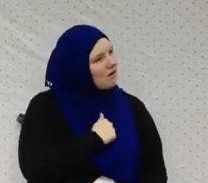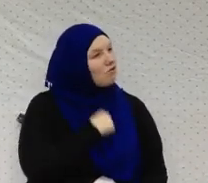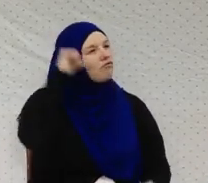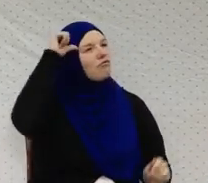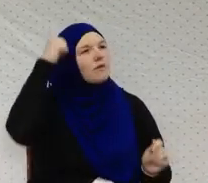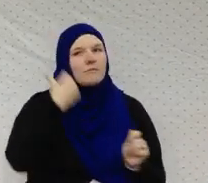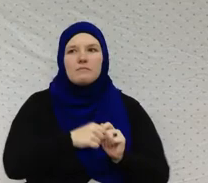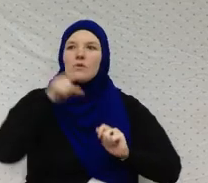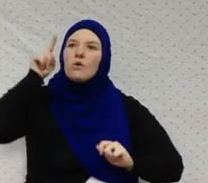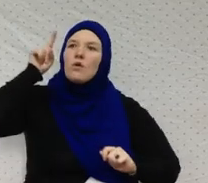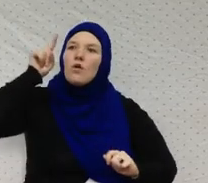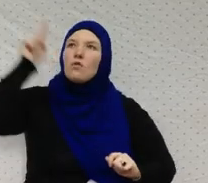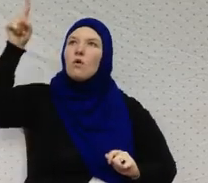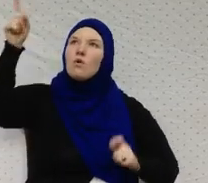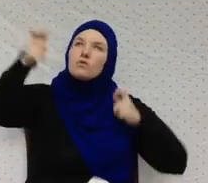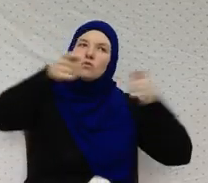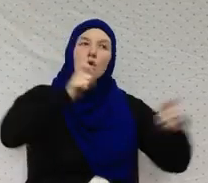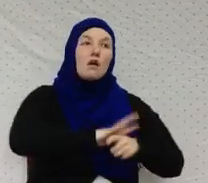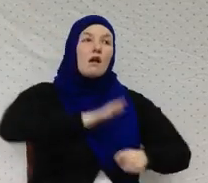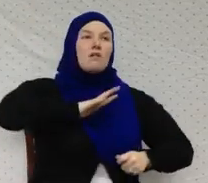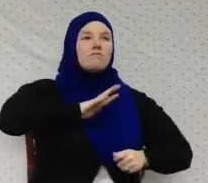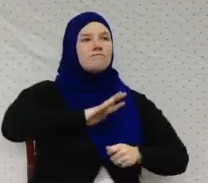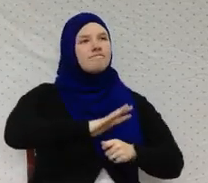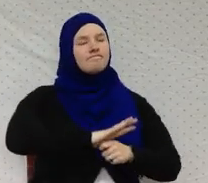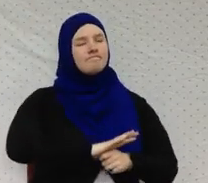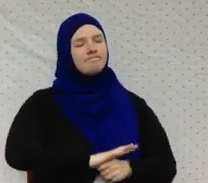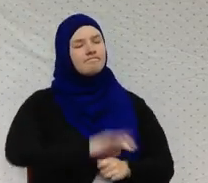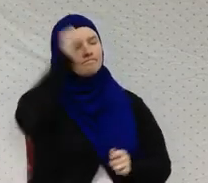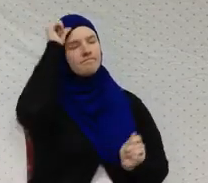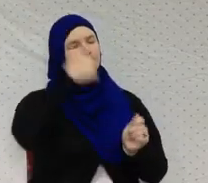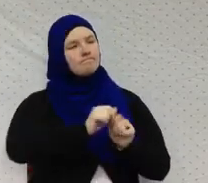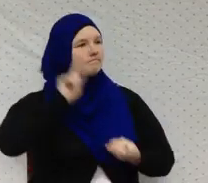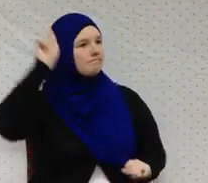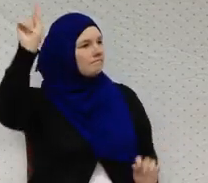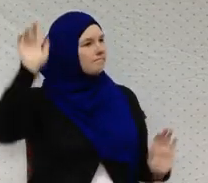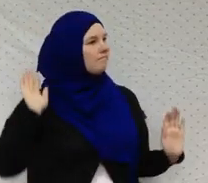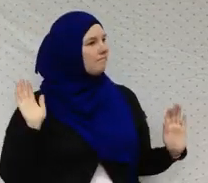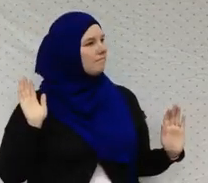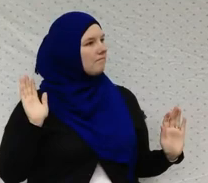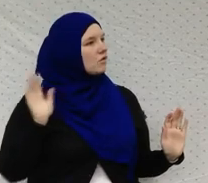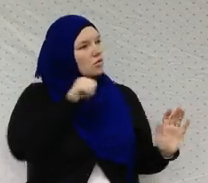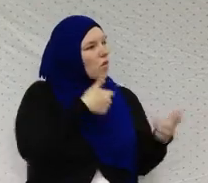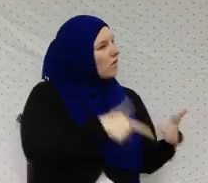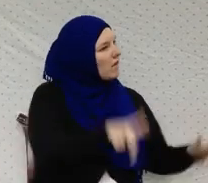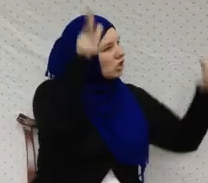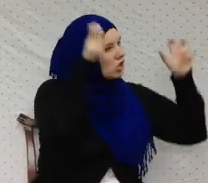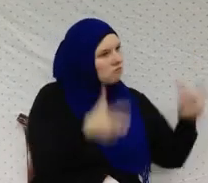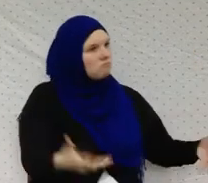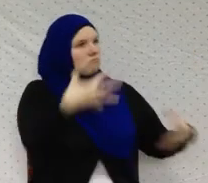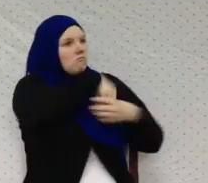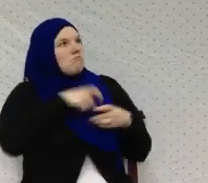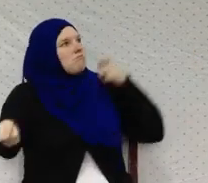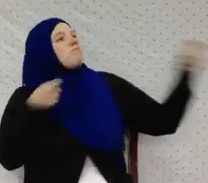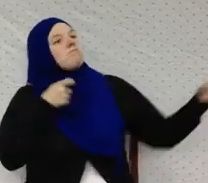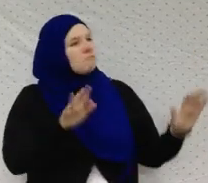we are safe, so that we are accepted by others. So all what you need from others, you could